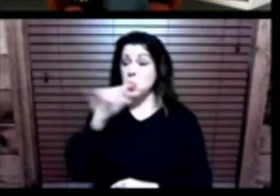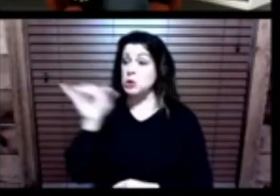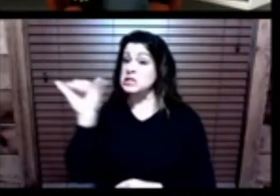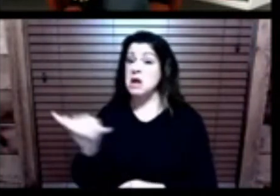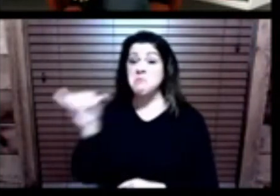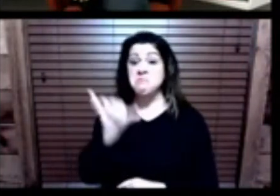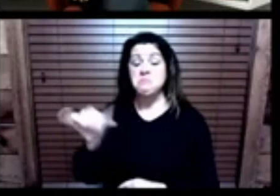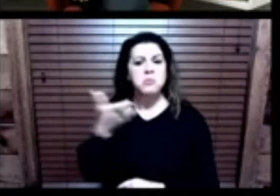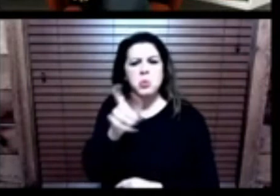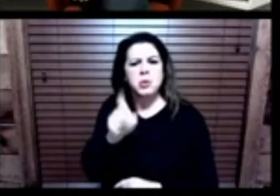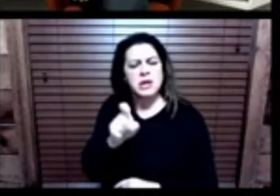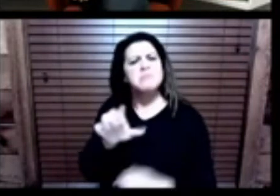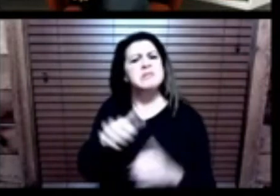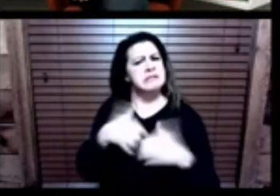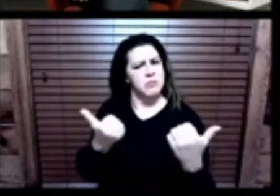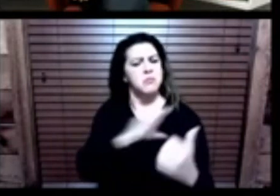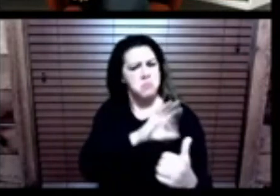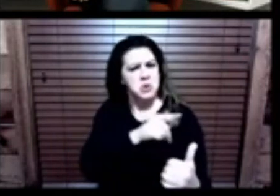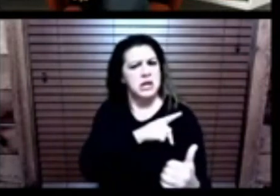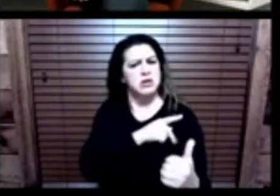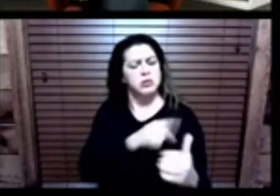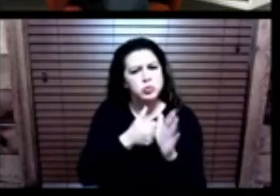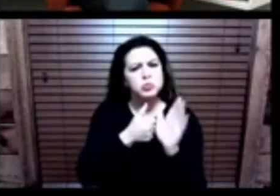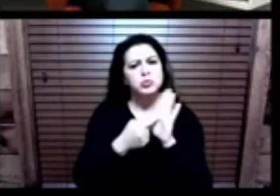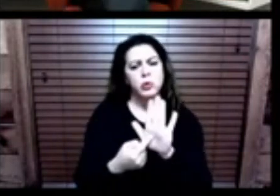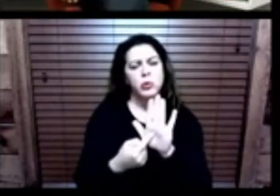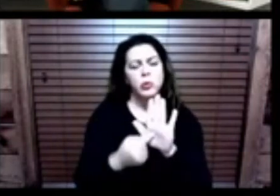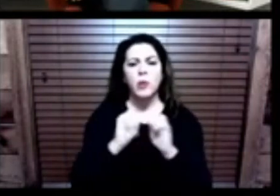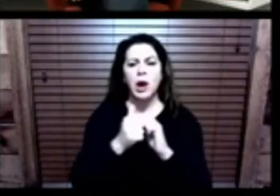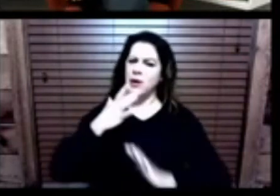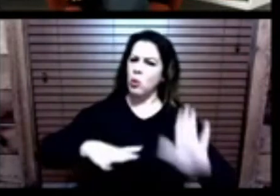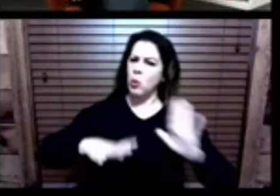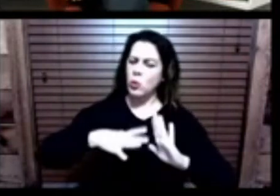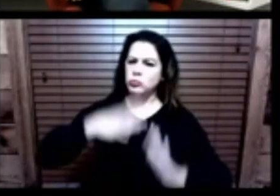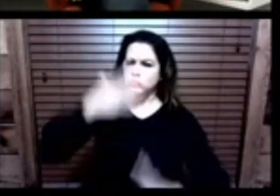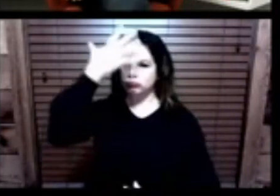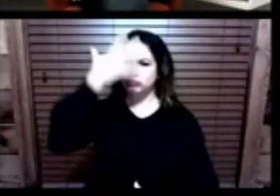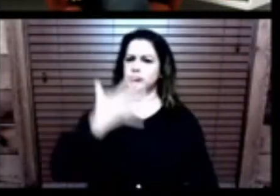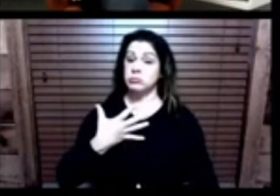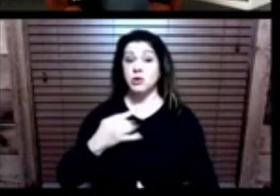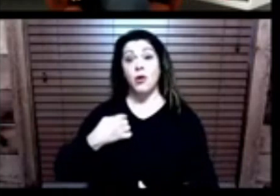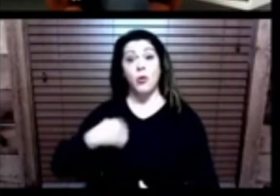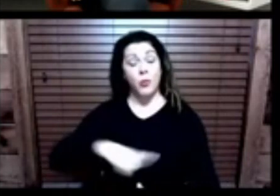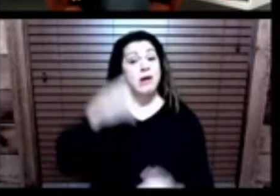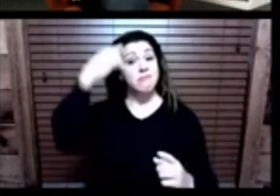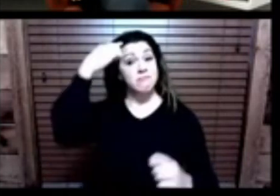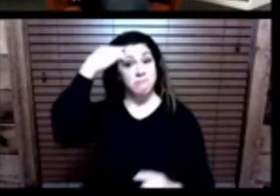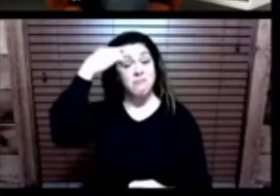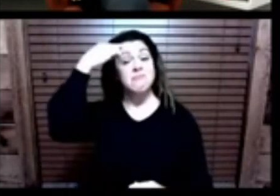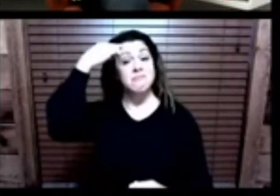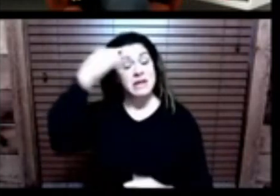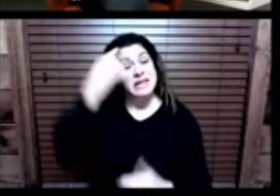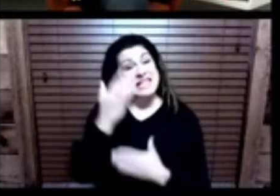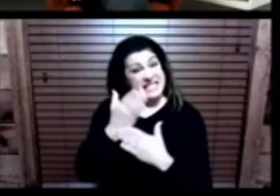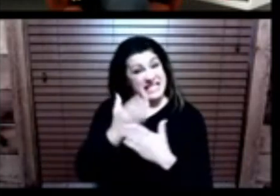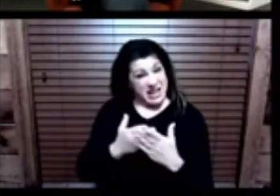have your own personalities and your own image. And that's what we banked on. And I mean, it took some of the guys in the band years